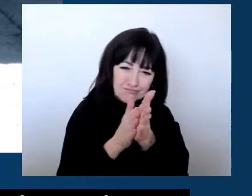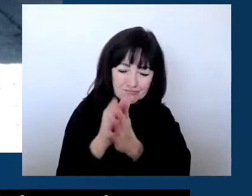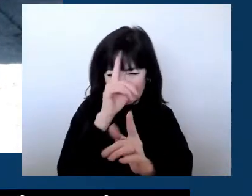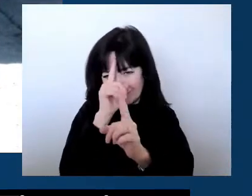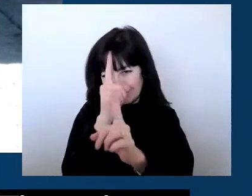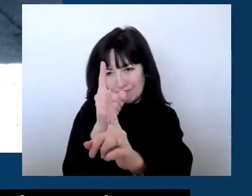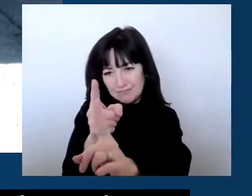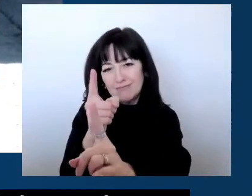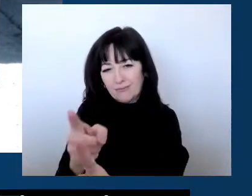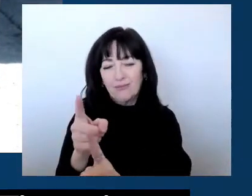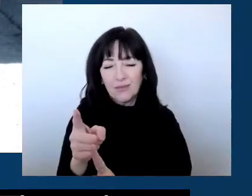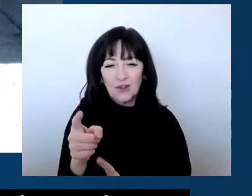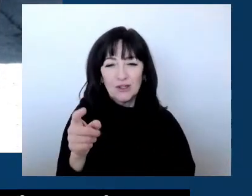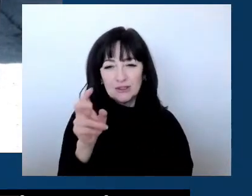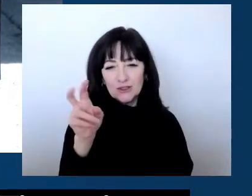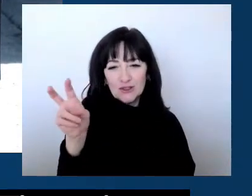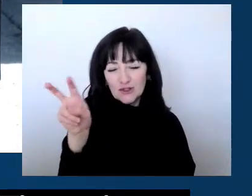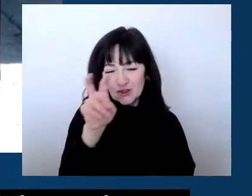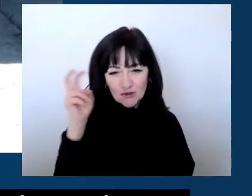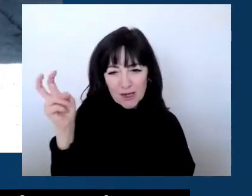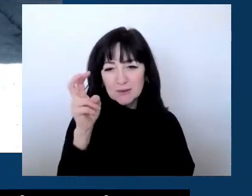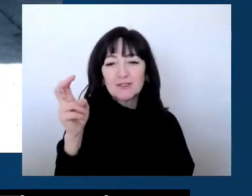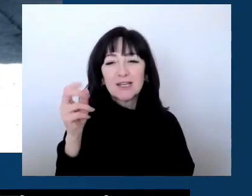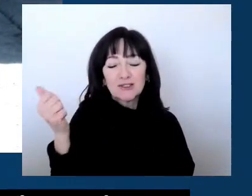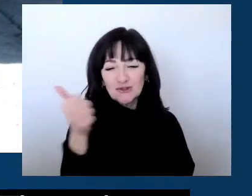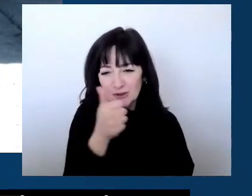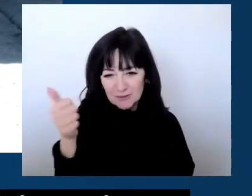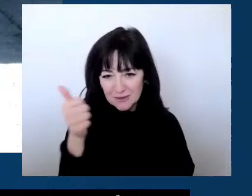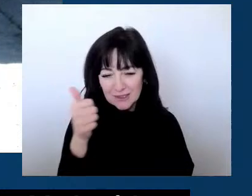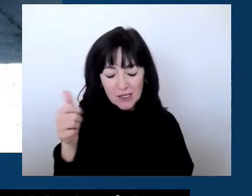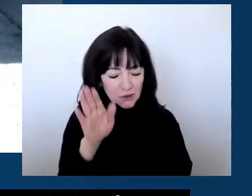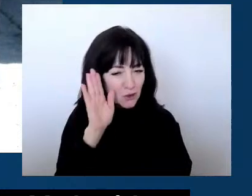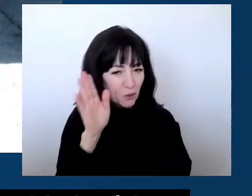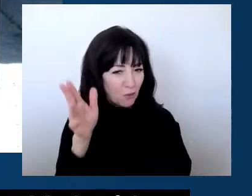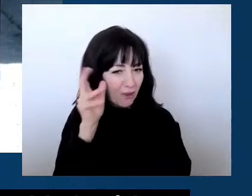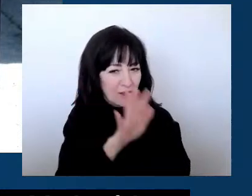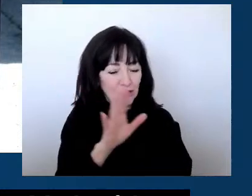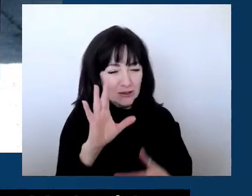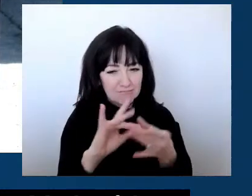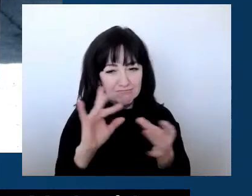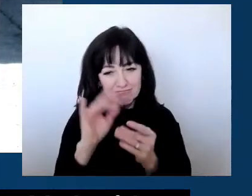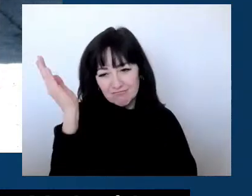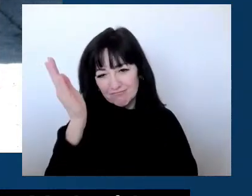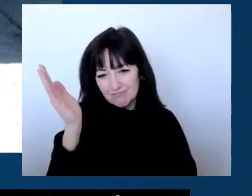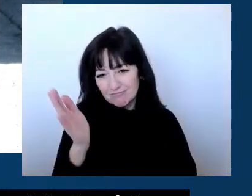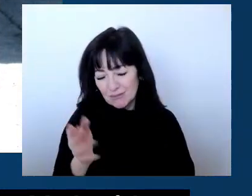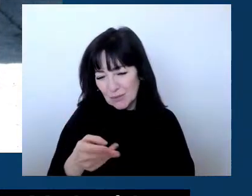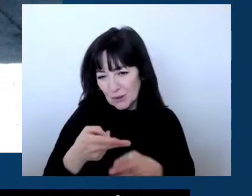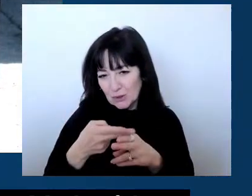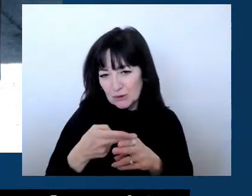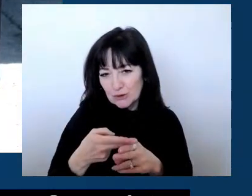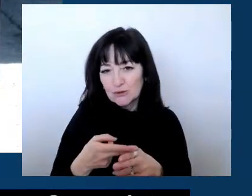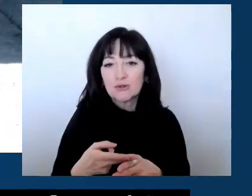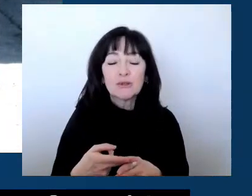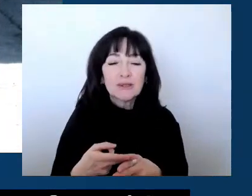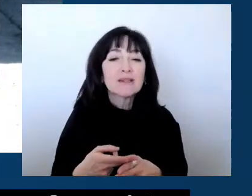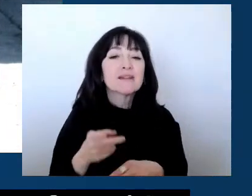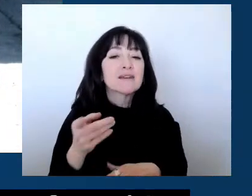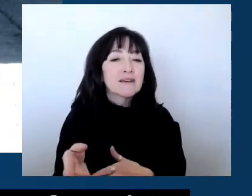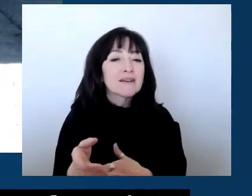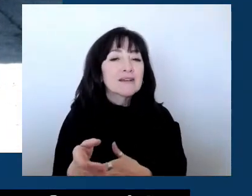he's delighted. You'll hear from him in a minute. Secretary Buttigieg, again, welcome to Delaware. We couldn't be more